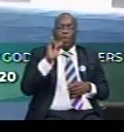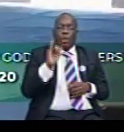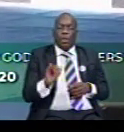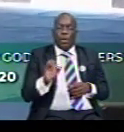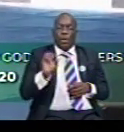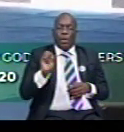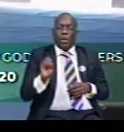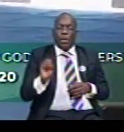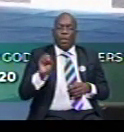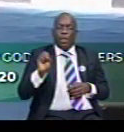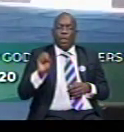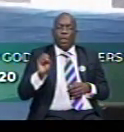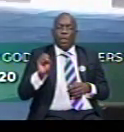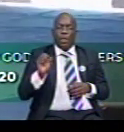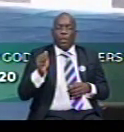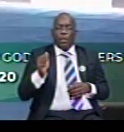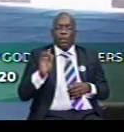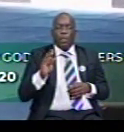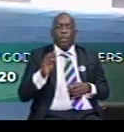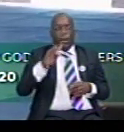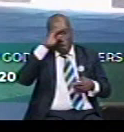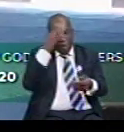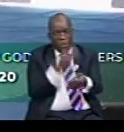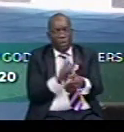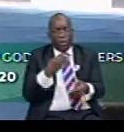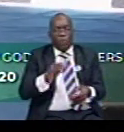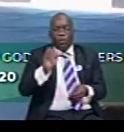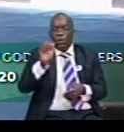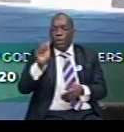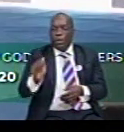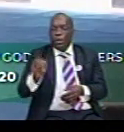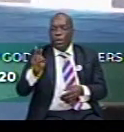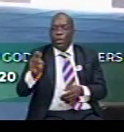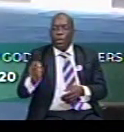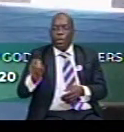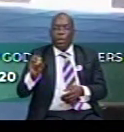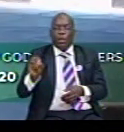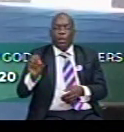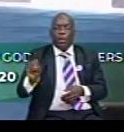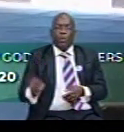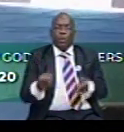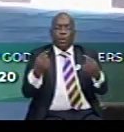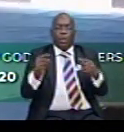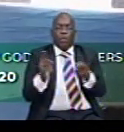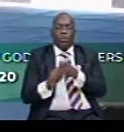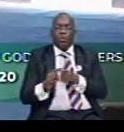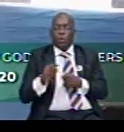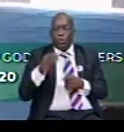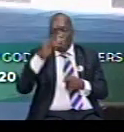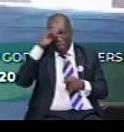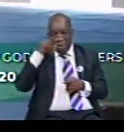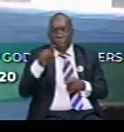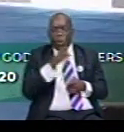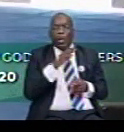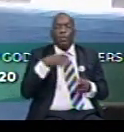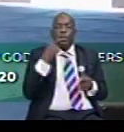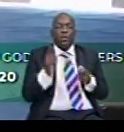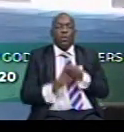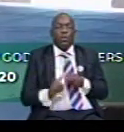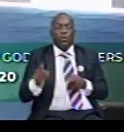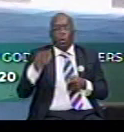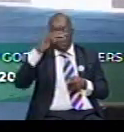of Amos, came to him and said unto him,